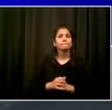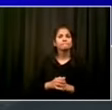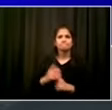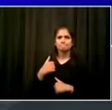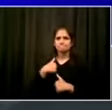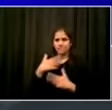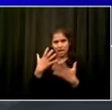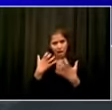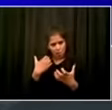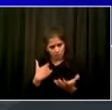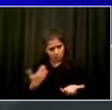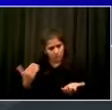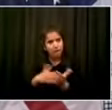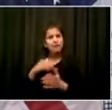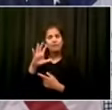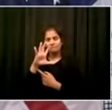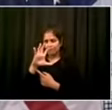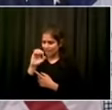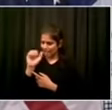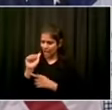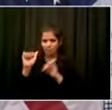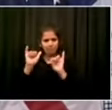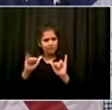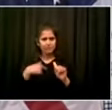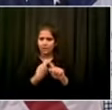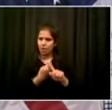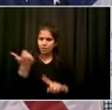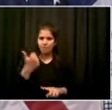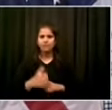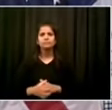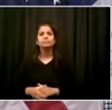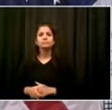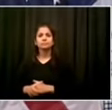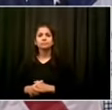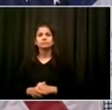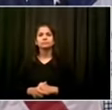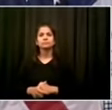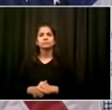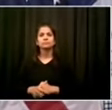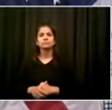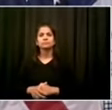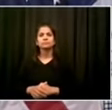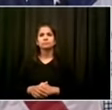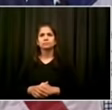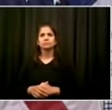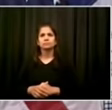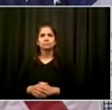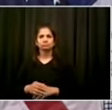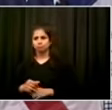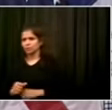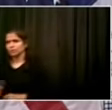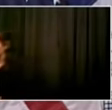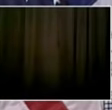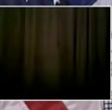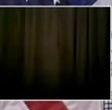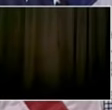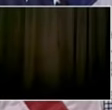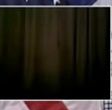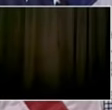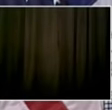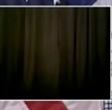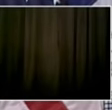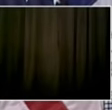public confidence. Now, one of the things that our task force has talked about is the very important